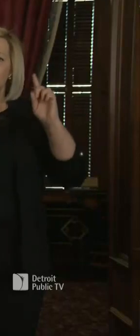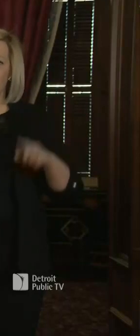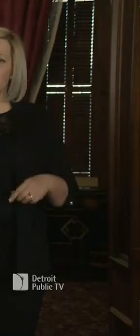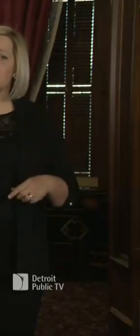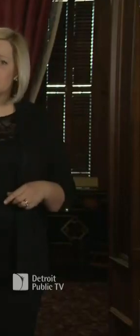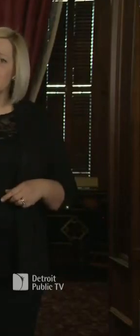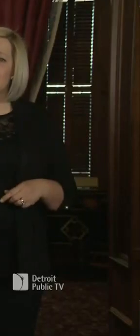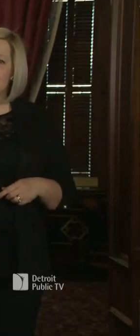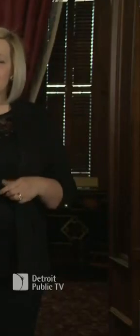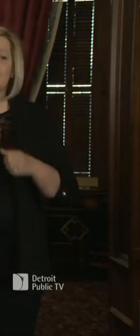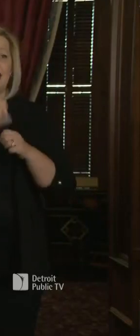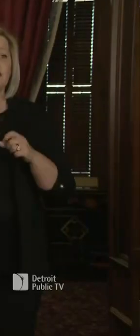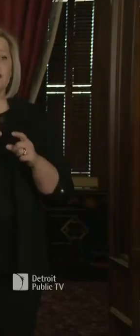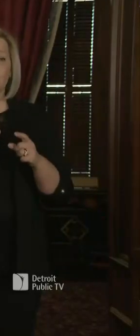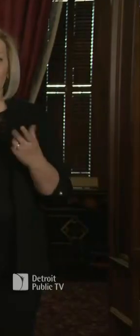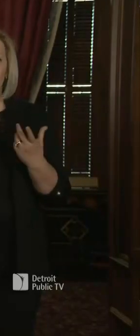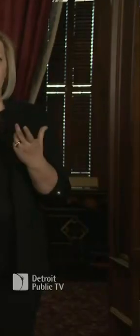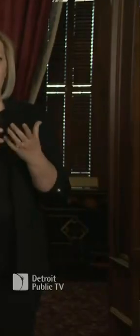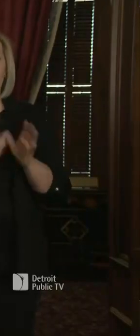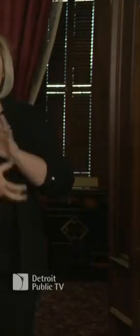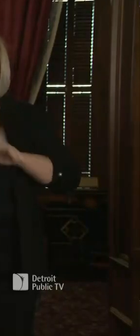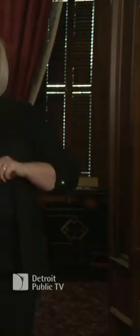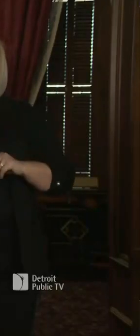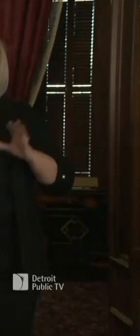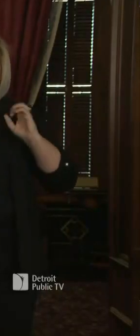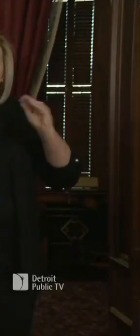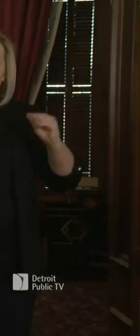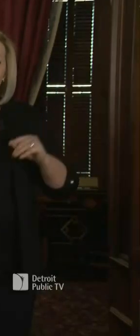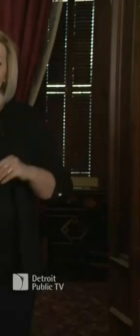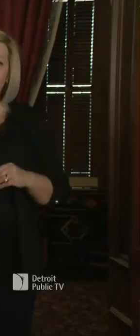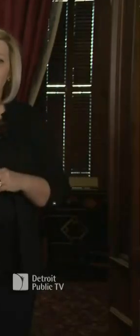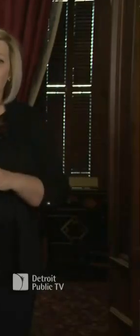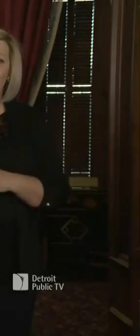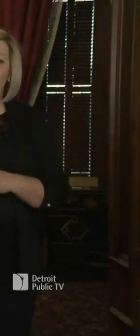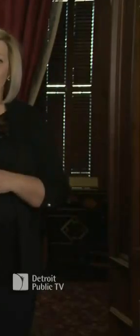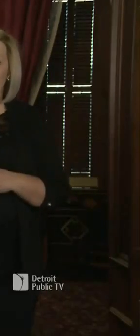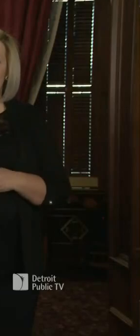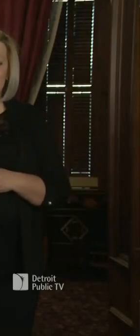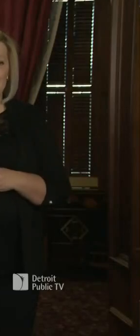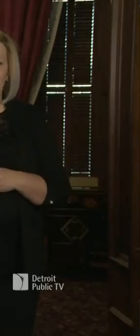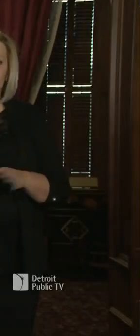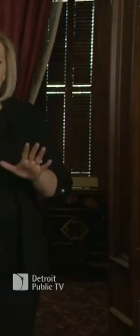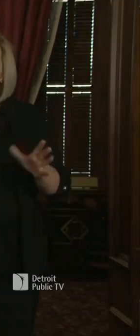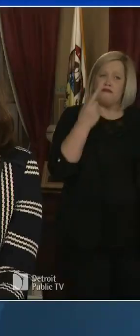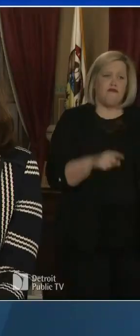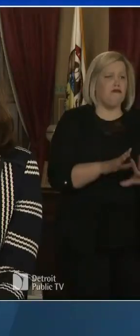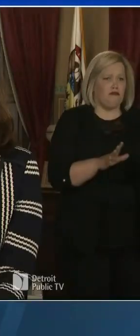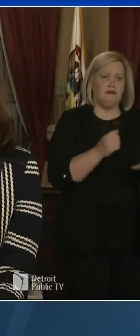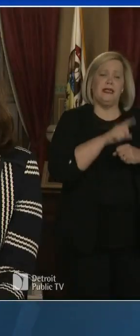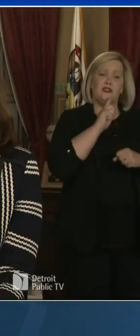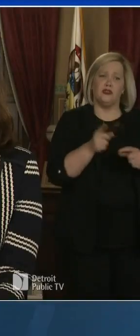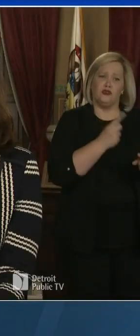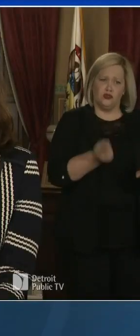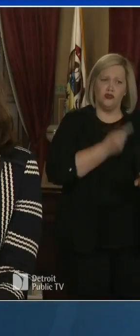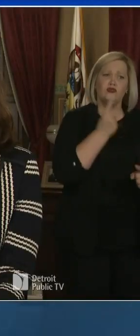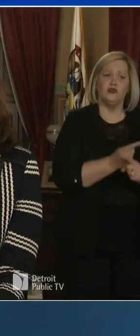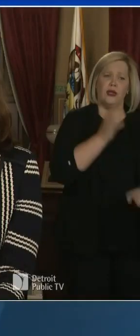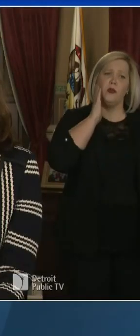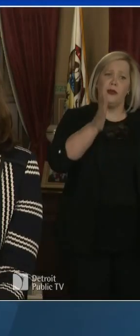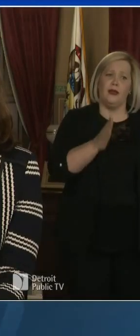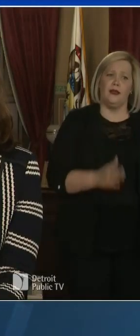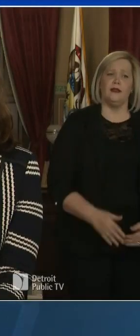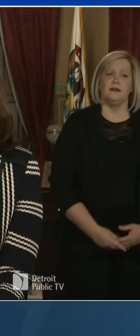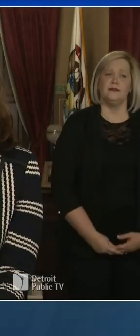doesn't sidetrack their education because it is absolutely essential we get it right. This is going to expose the digital divide, Governor,